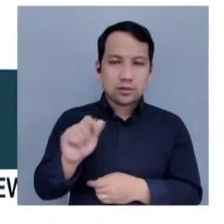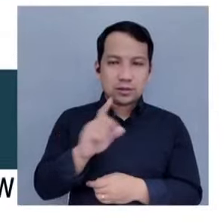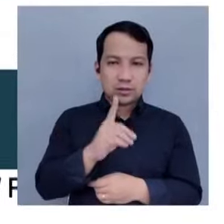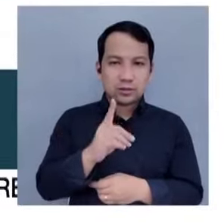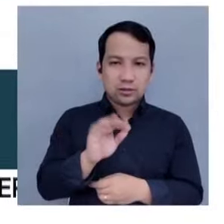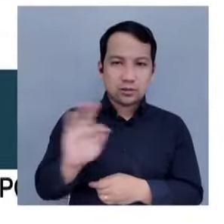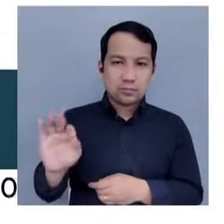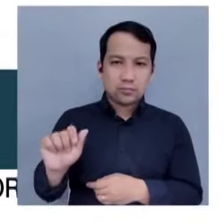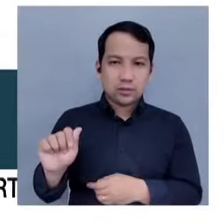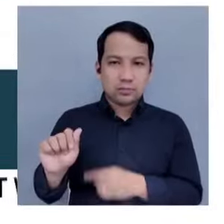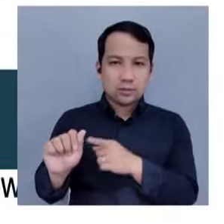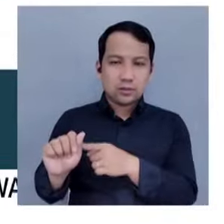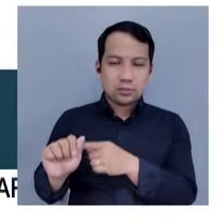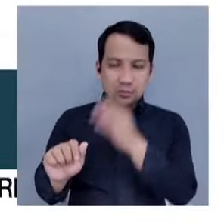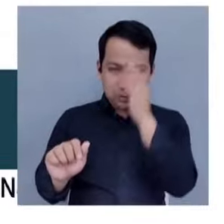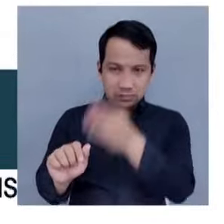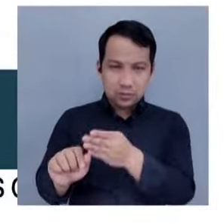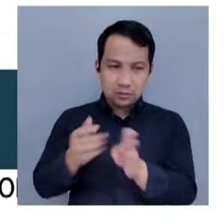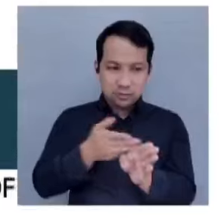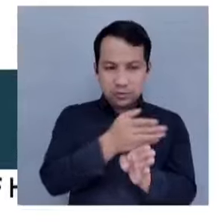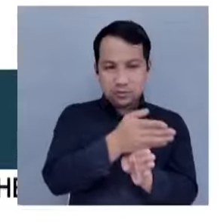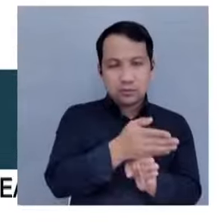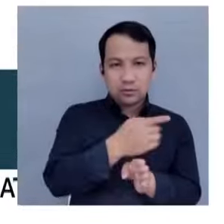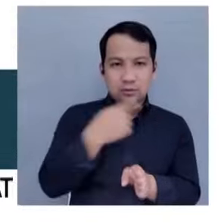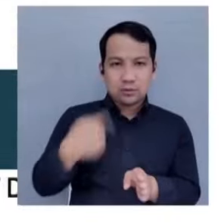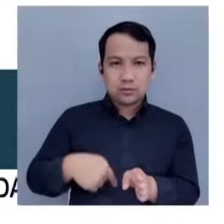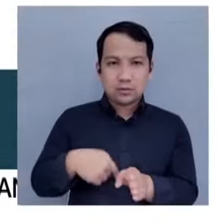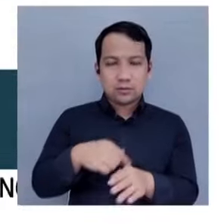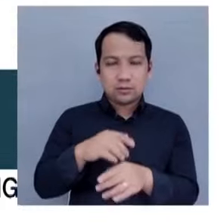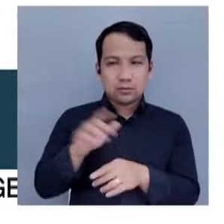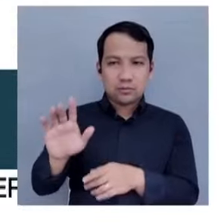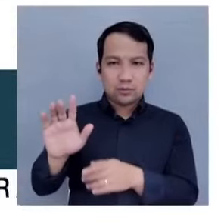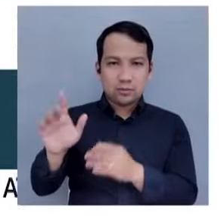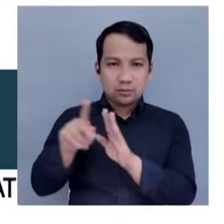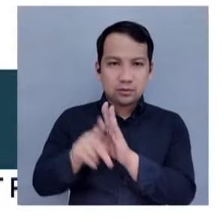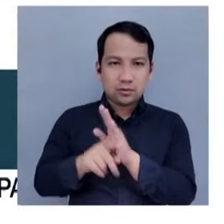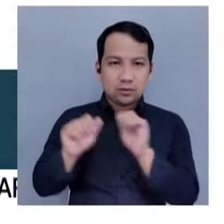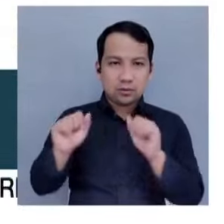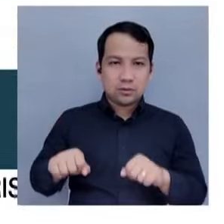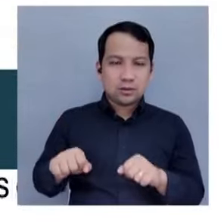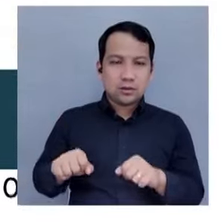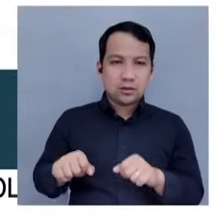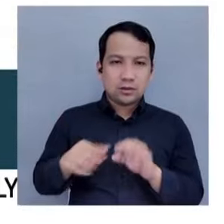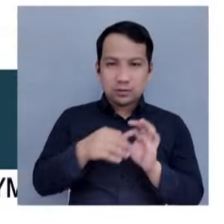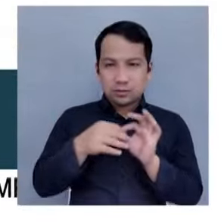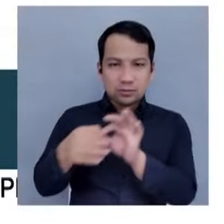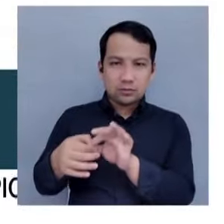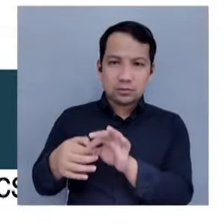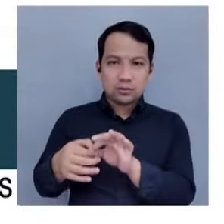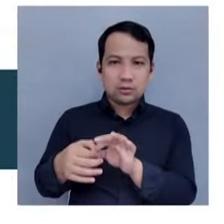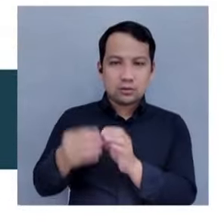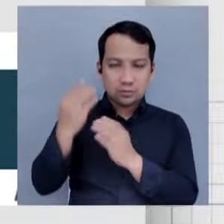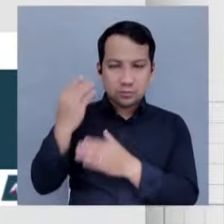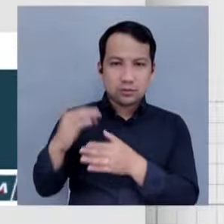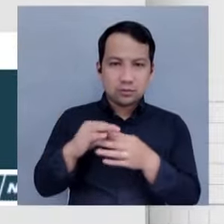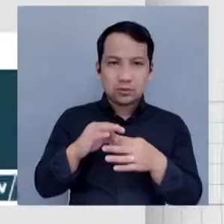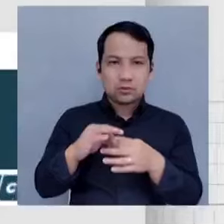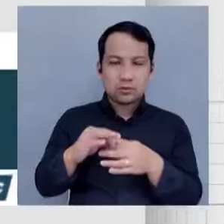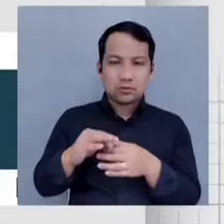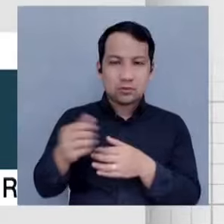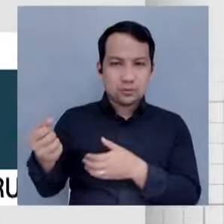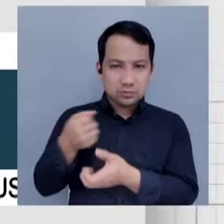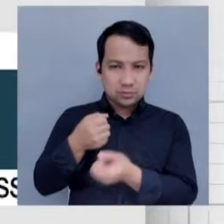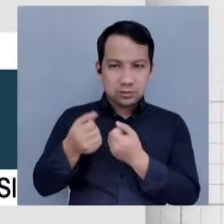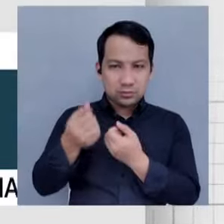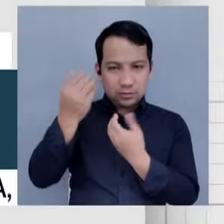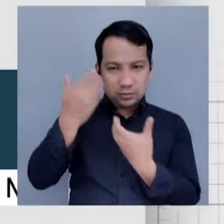the Chinese embassy because of these protocols, but we are coordinating and getting relevant information. We also